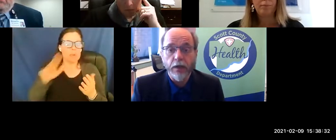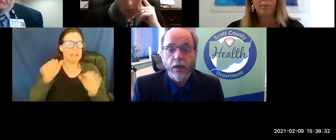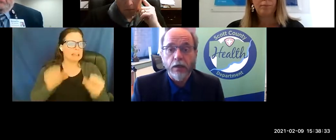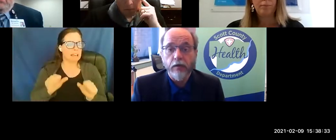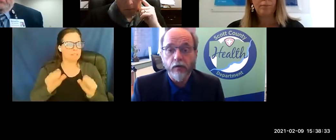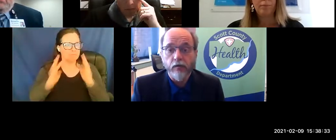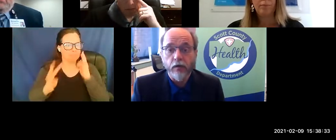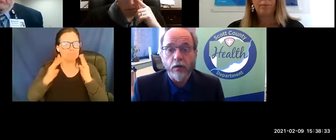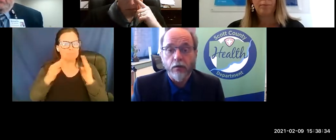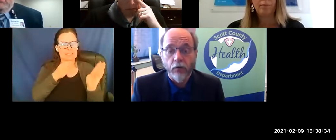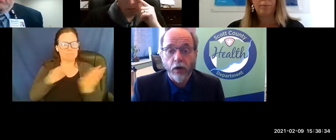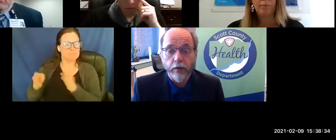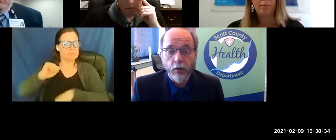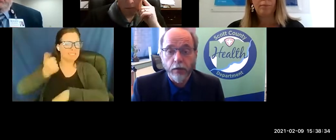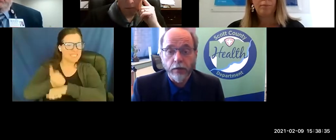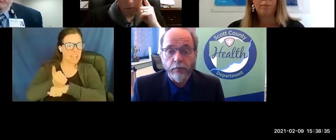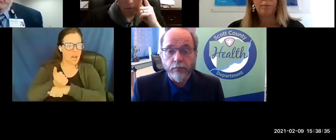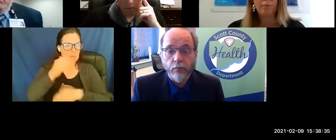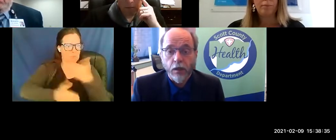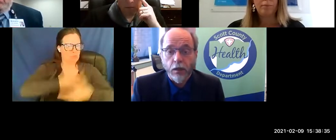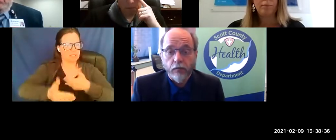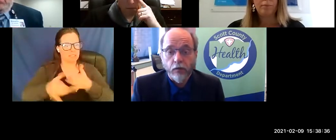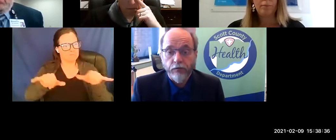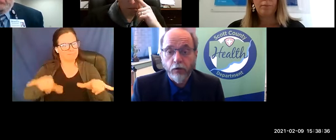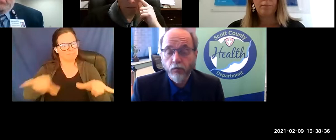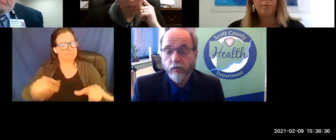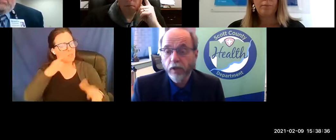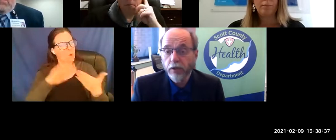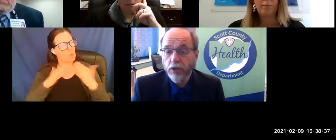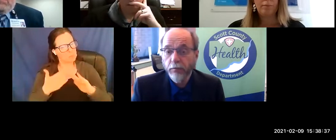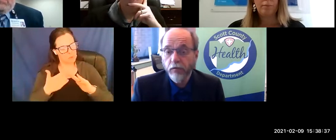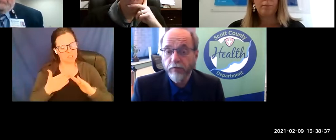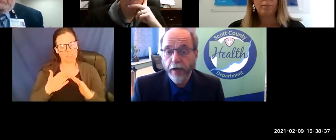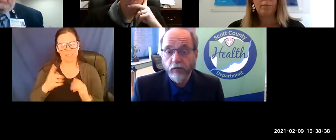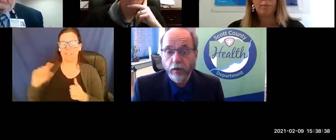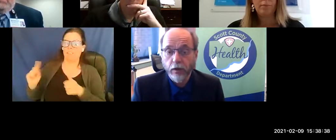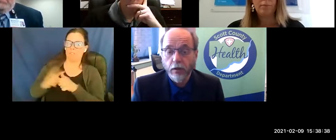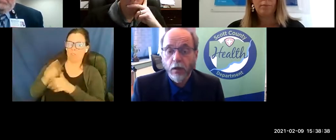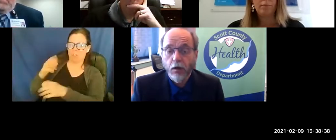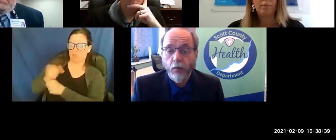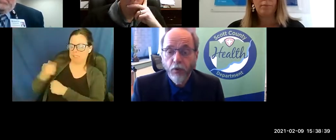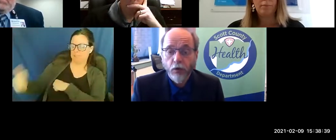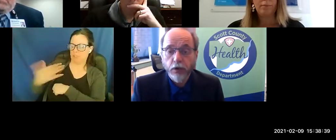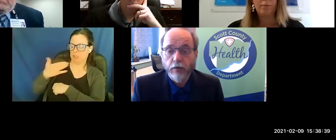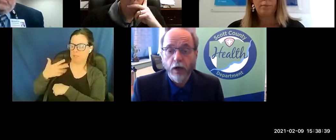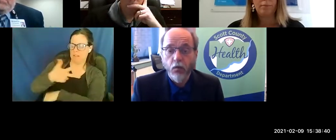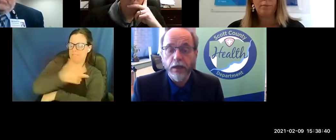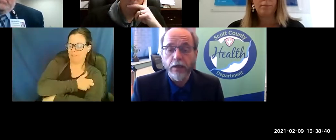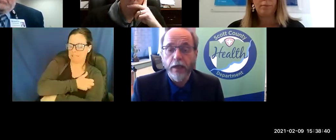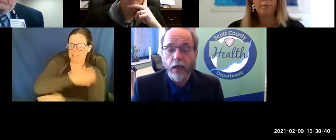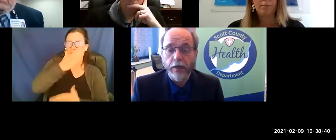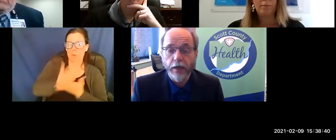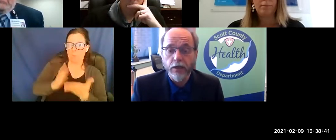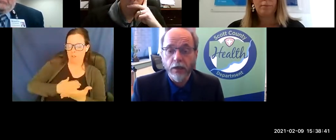be consistent for our community. Since first receiving shipments of vaccine, a portion of our